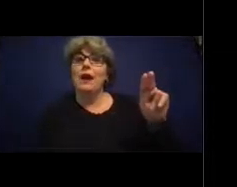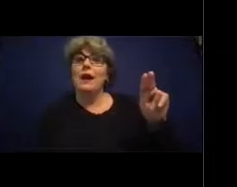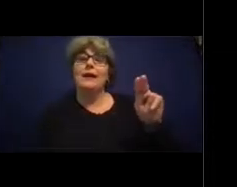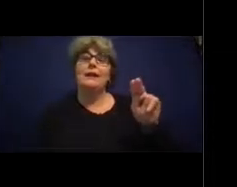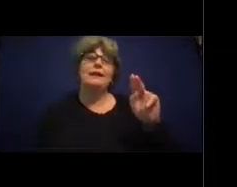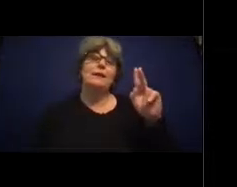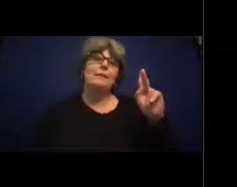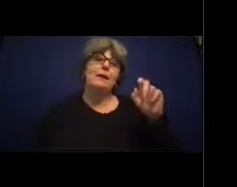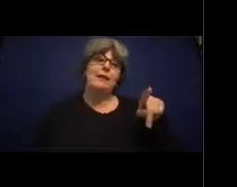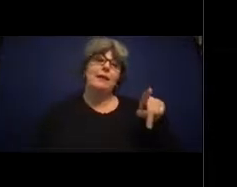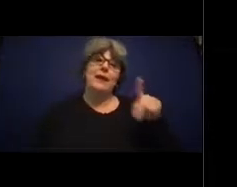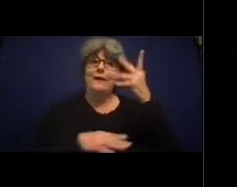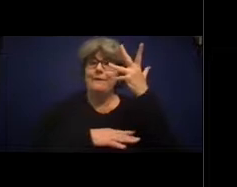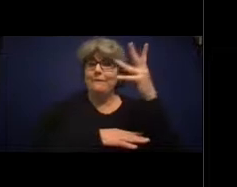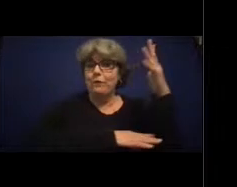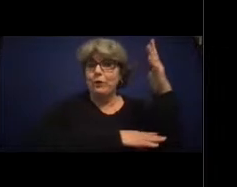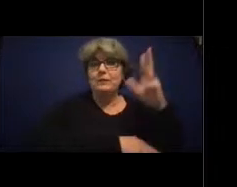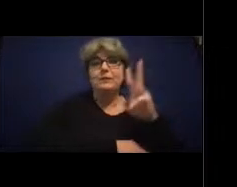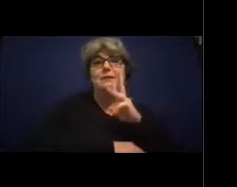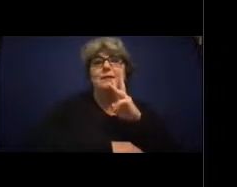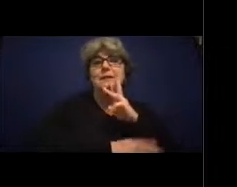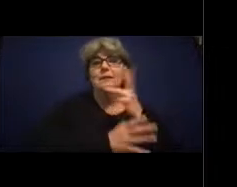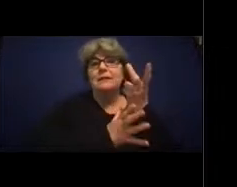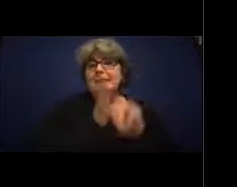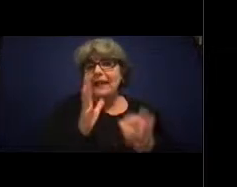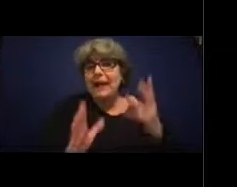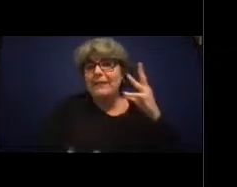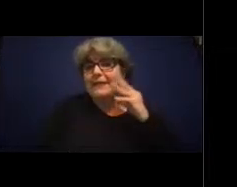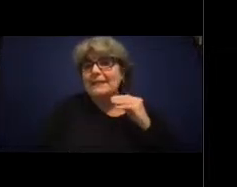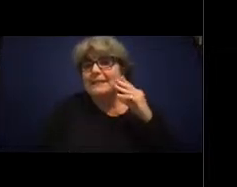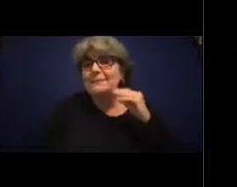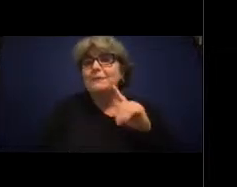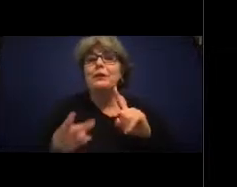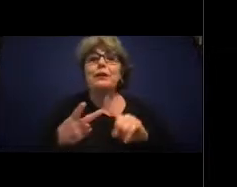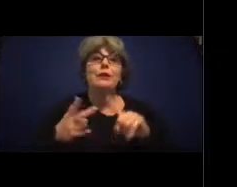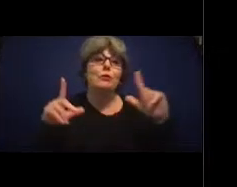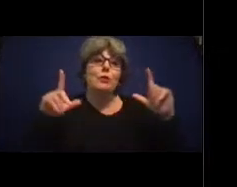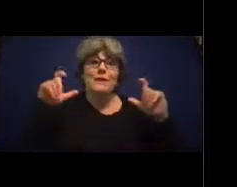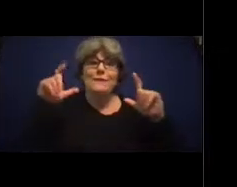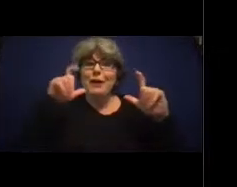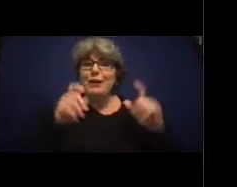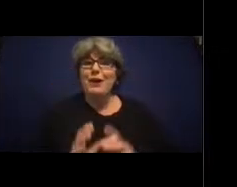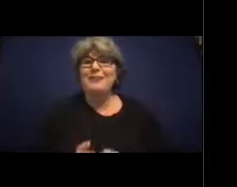and his diving experience, or about this photo here?